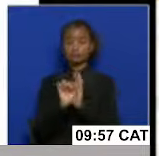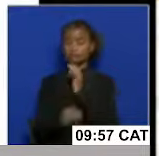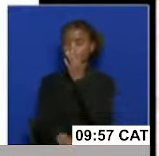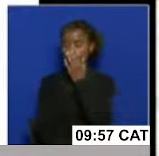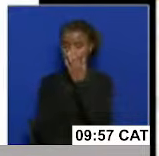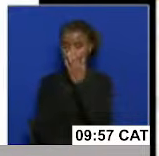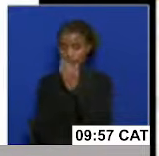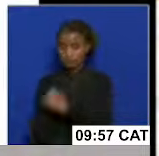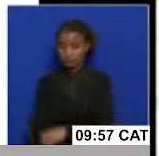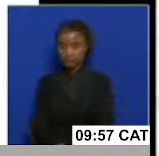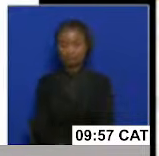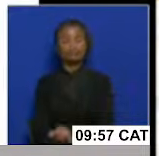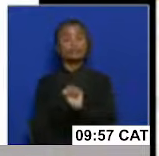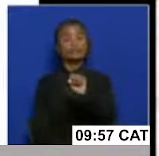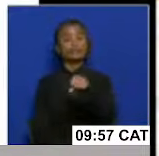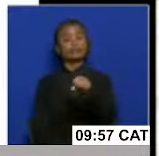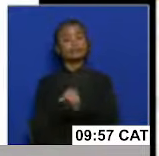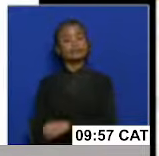Yes.